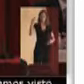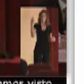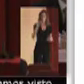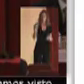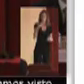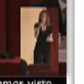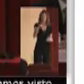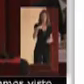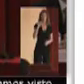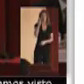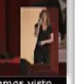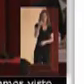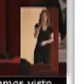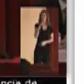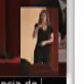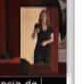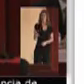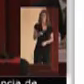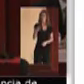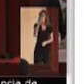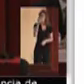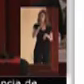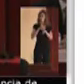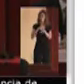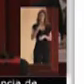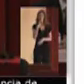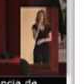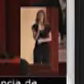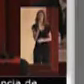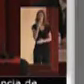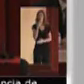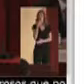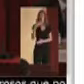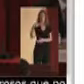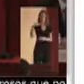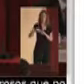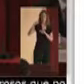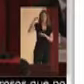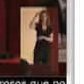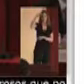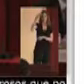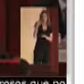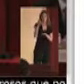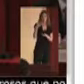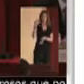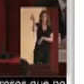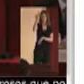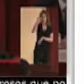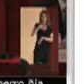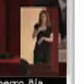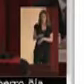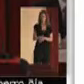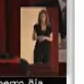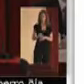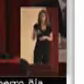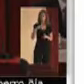dangerous obstacles which cannot be perceived by a dog, like the ones that are near the person's head.